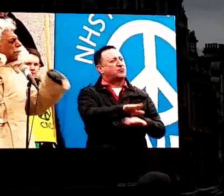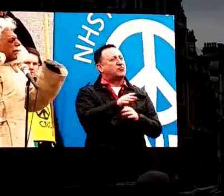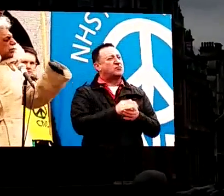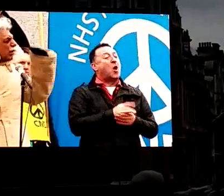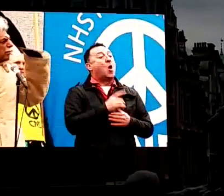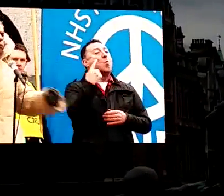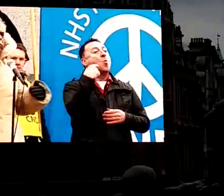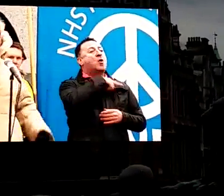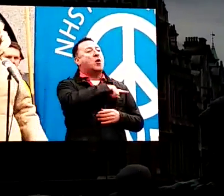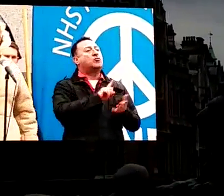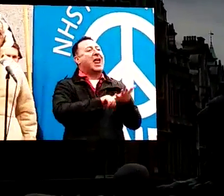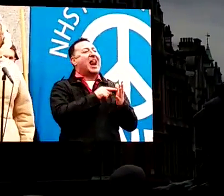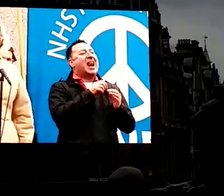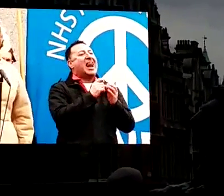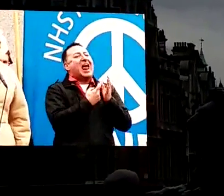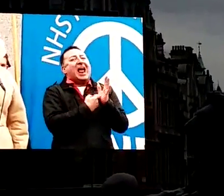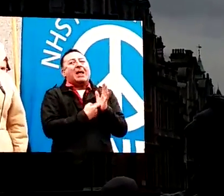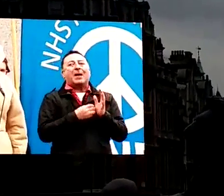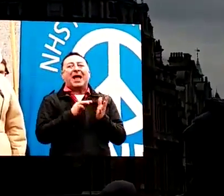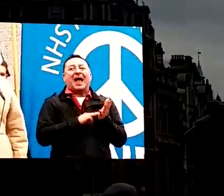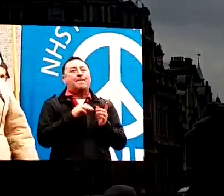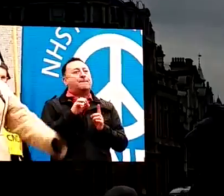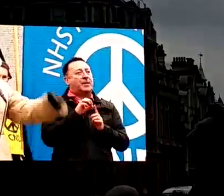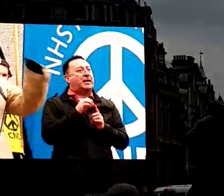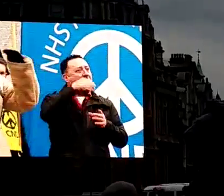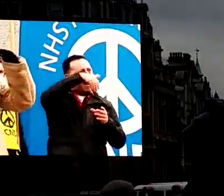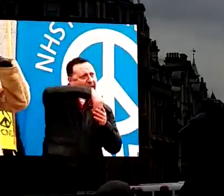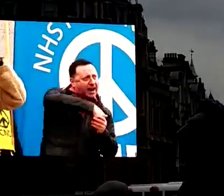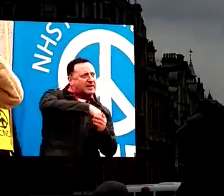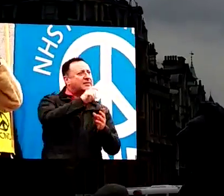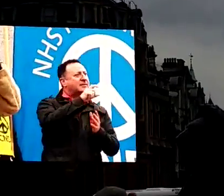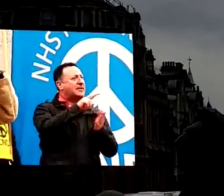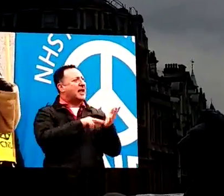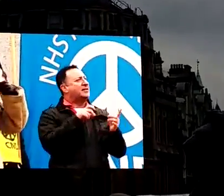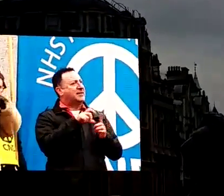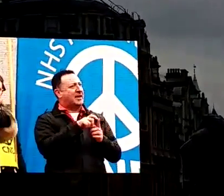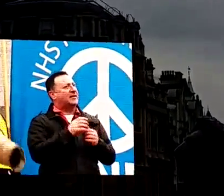Labour MPs were members of CND.